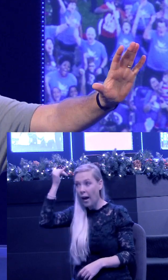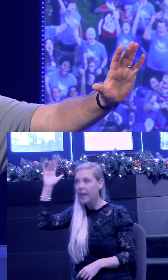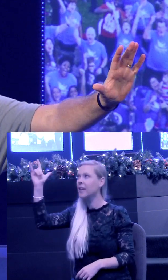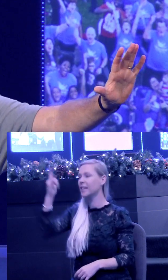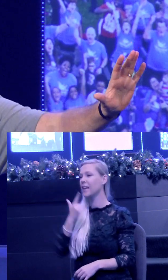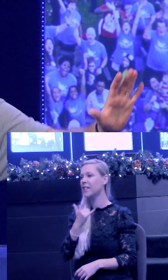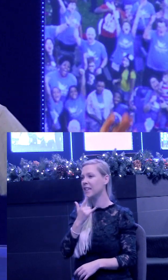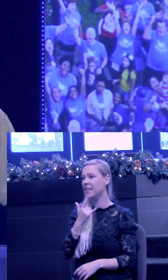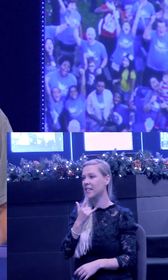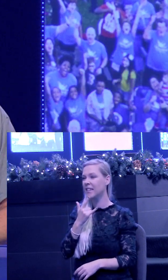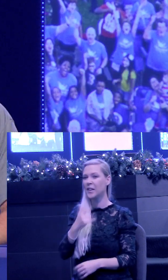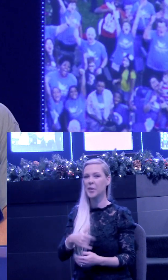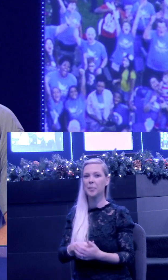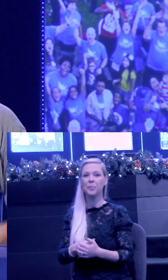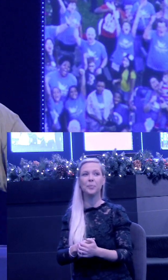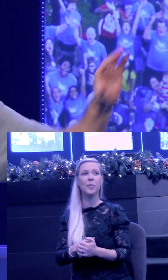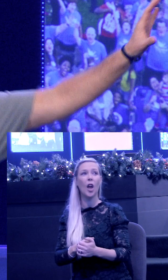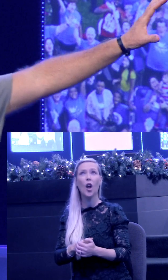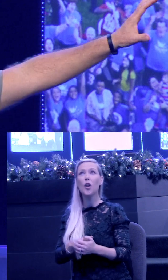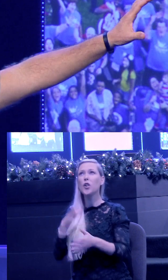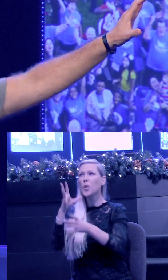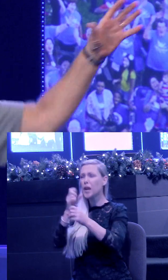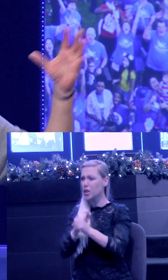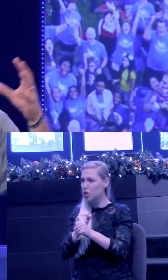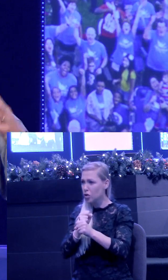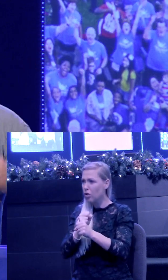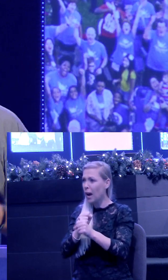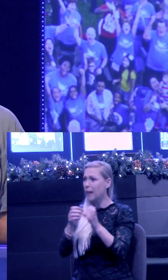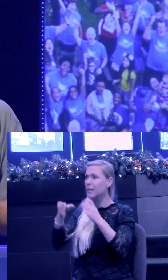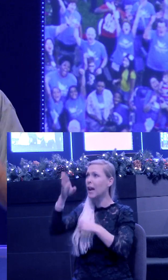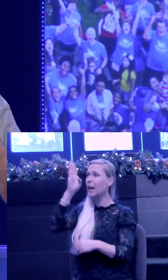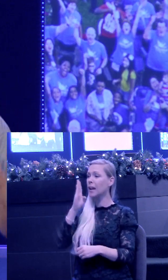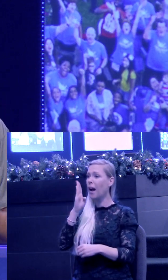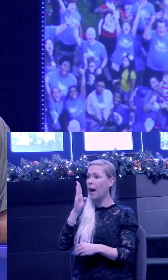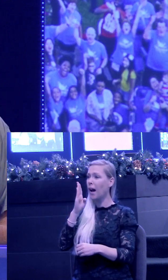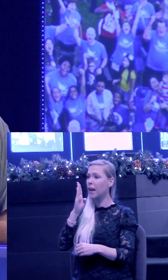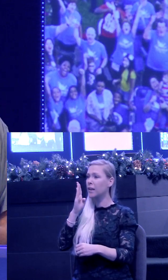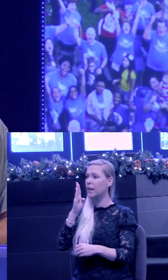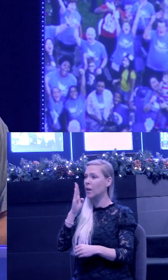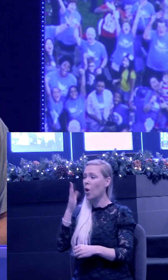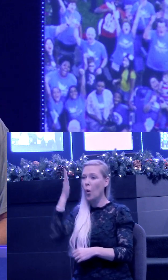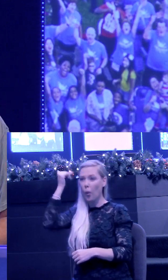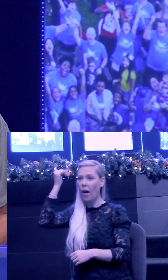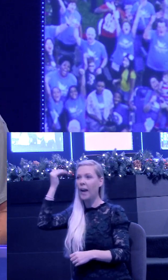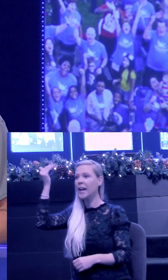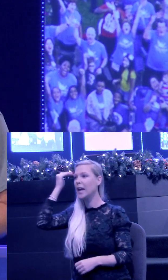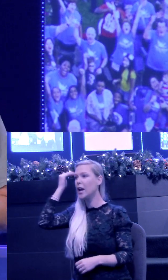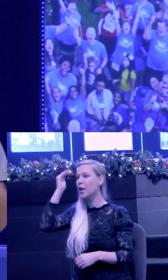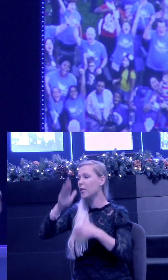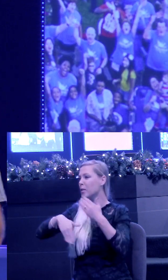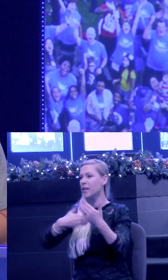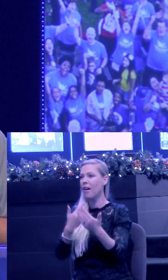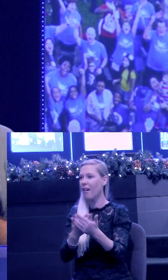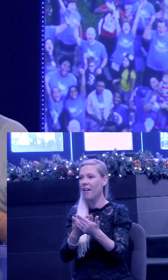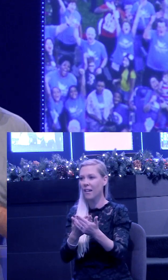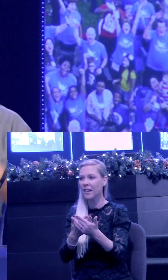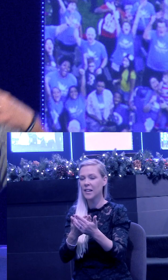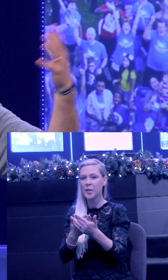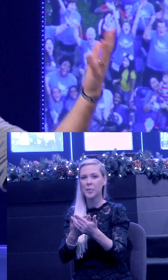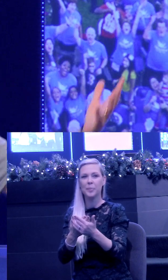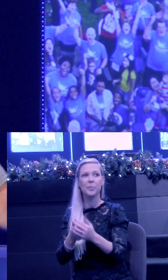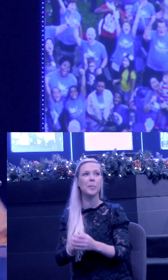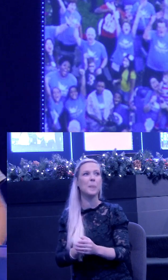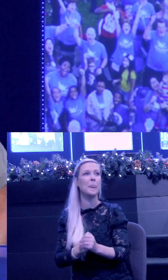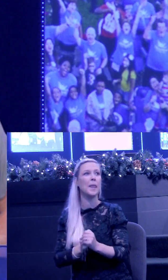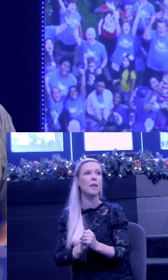us. And you can trust an unknown future to a known God. And God was in all of that. And the key for us personally,